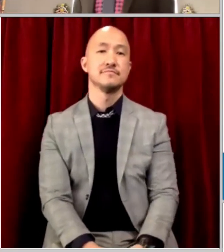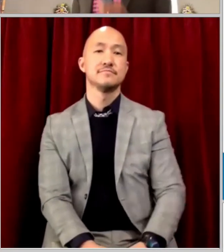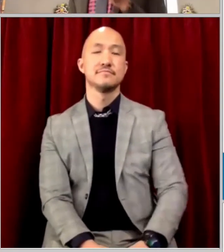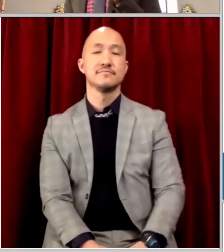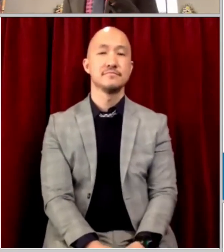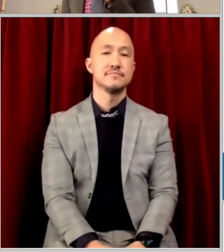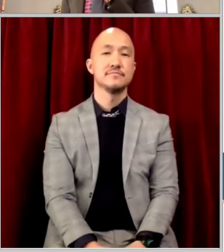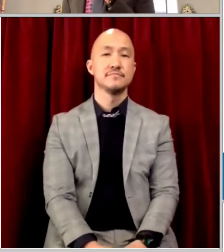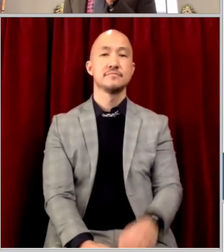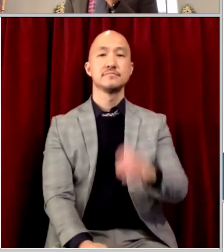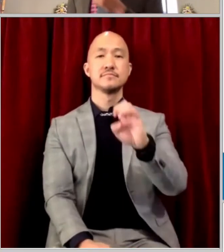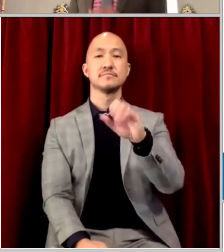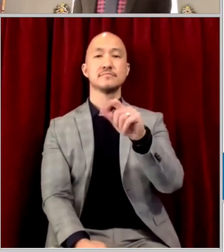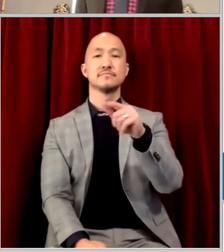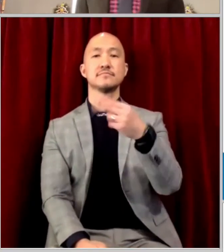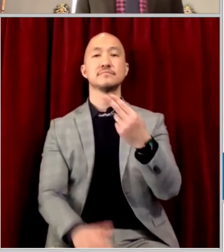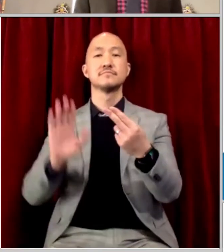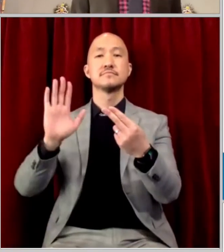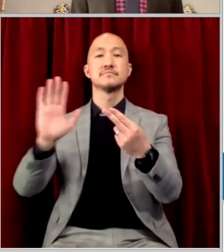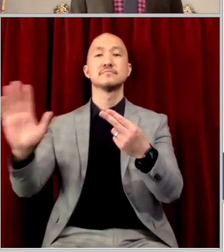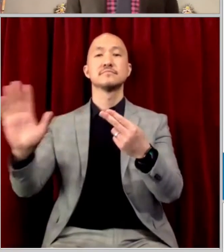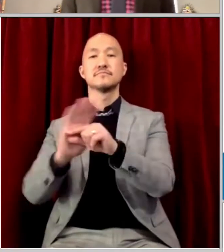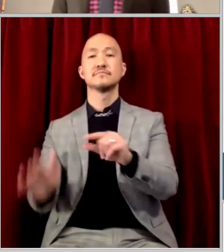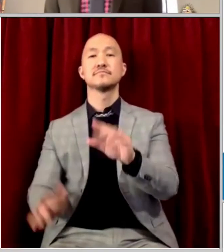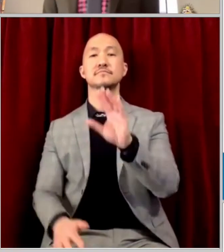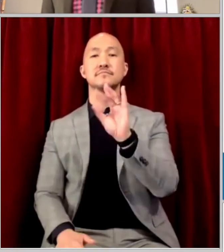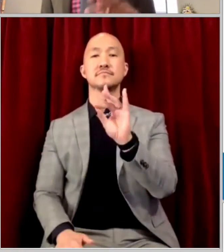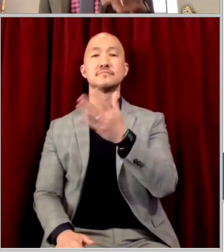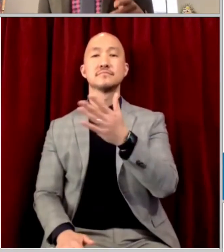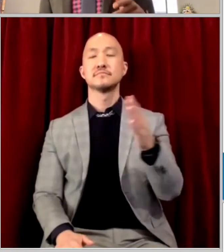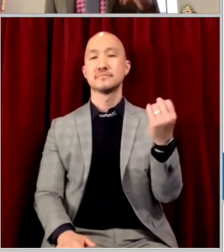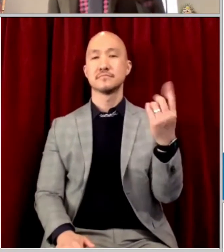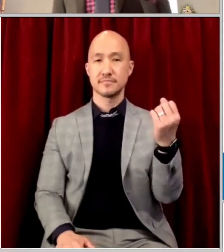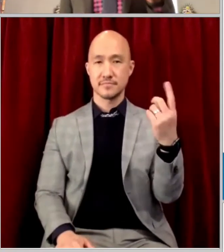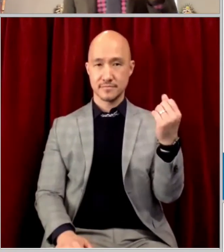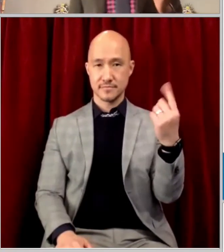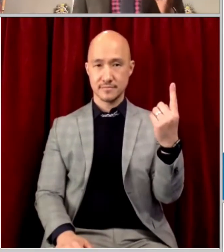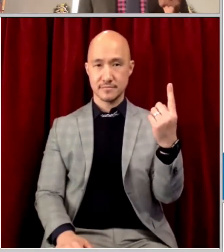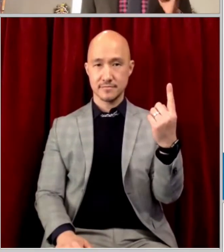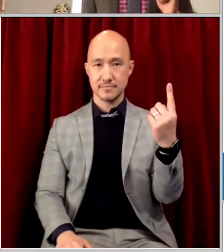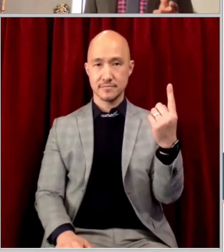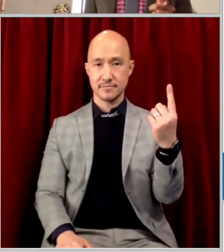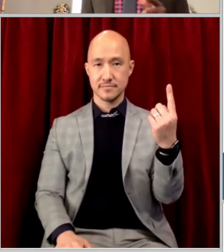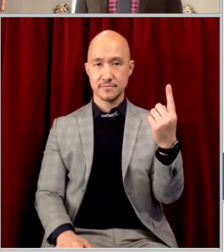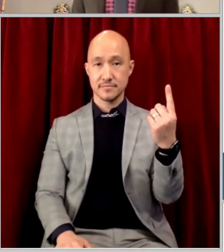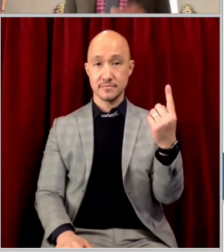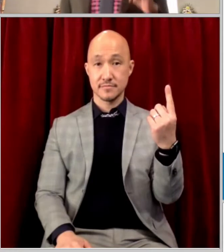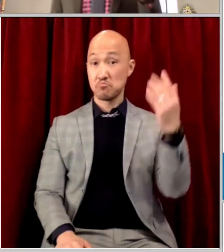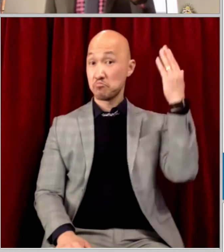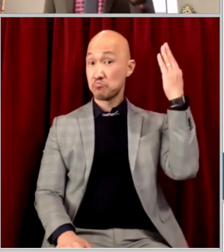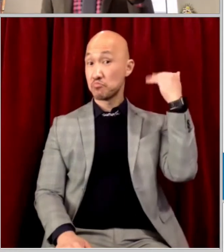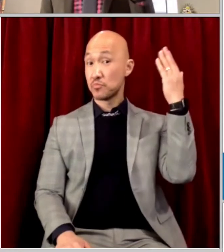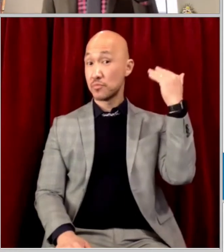Bible says here in Ephesians chapter 5, verses 8 through 11, it says, for you were once darkness, but now